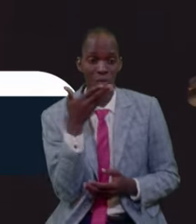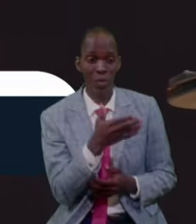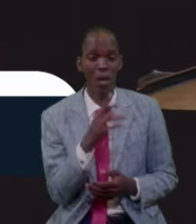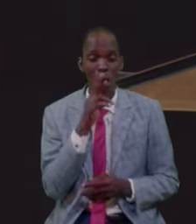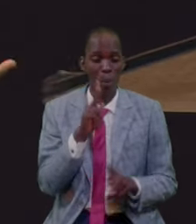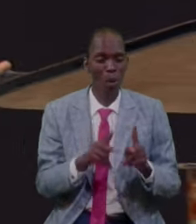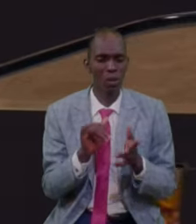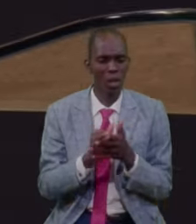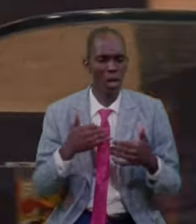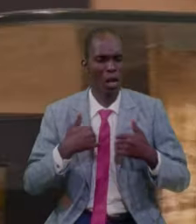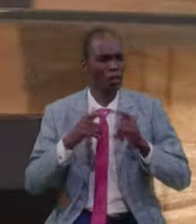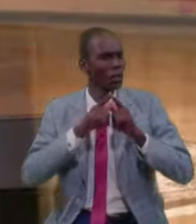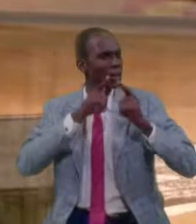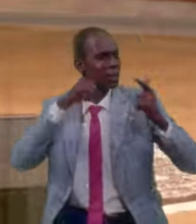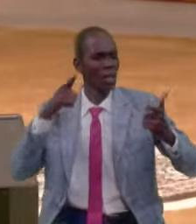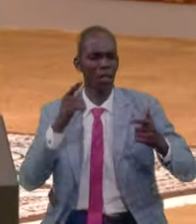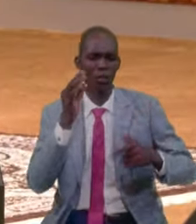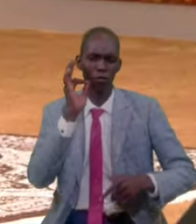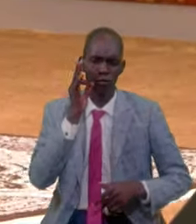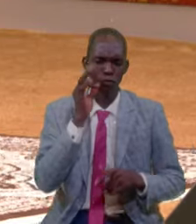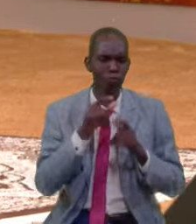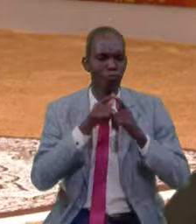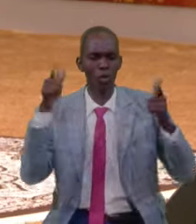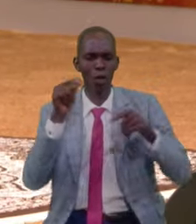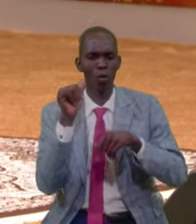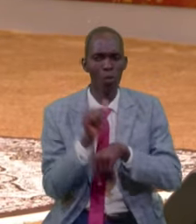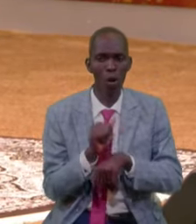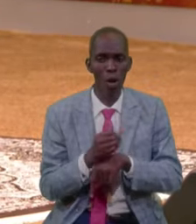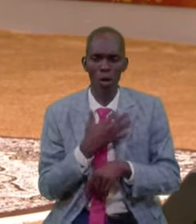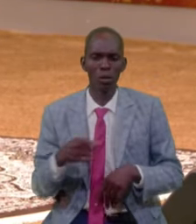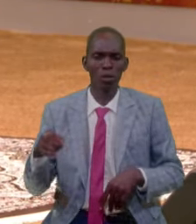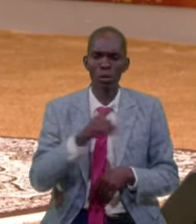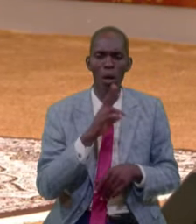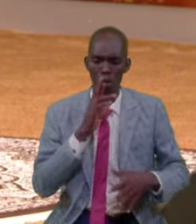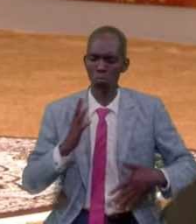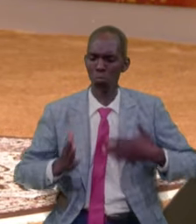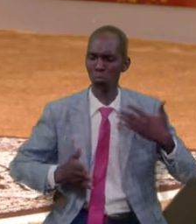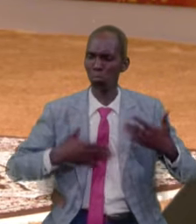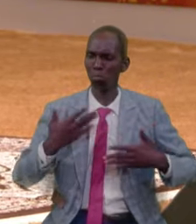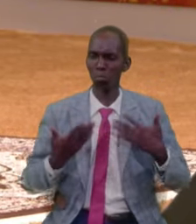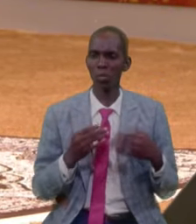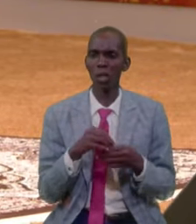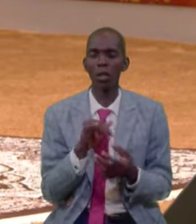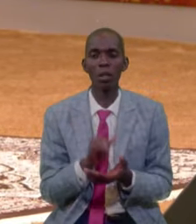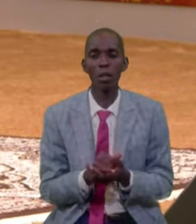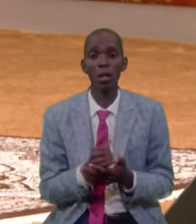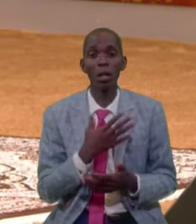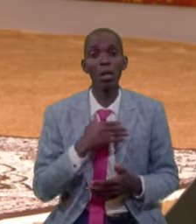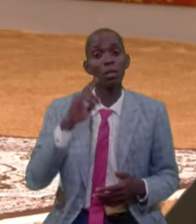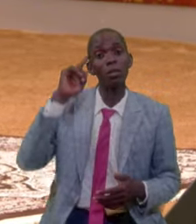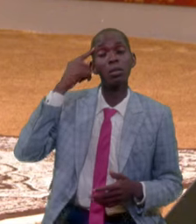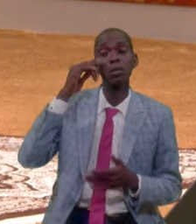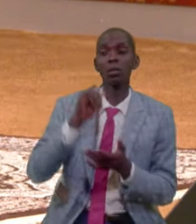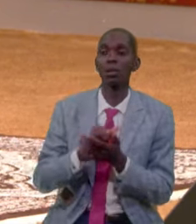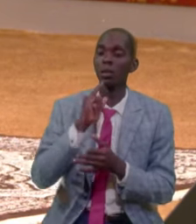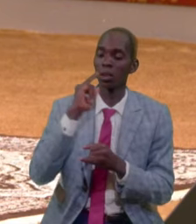spectacular fruits, and they know, and they rejoice in that. They think that is the end of